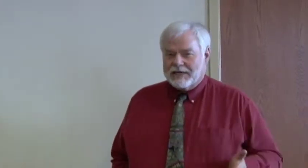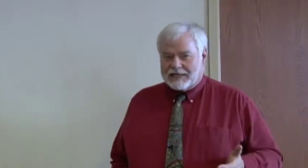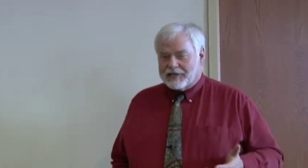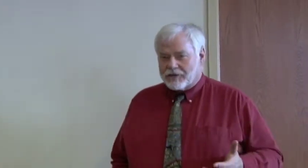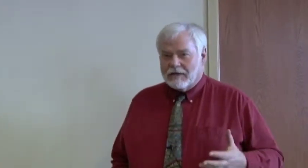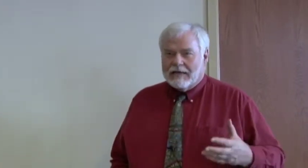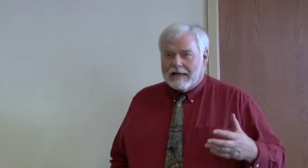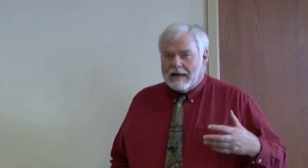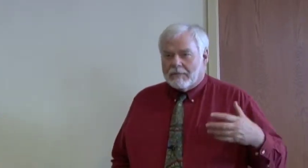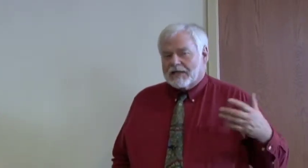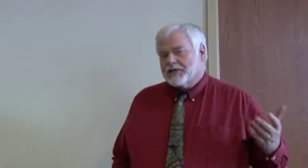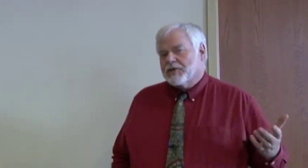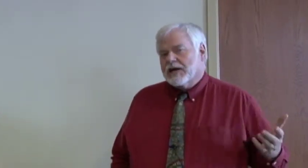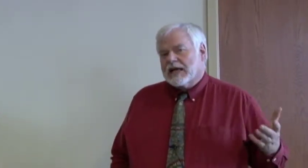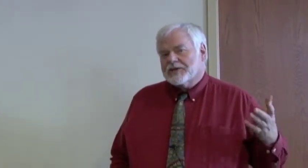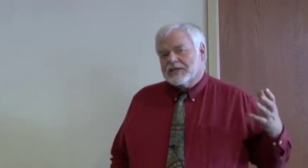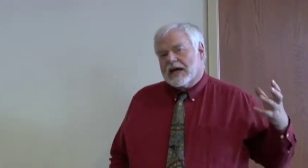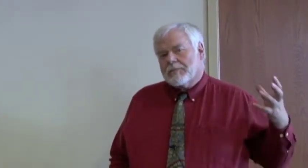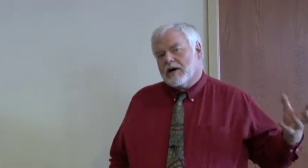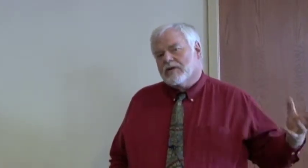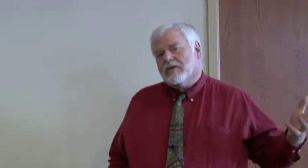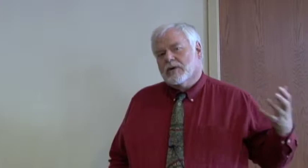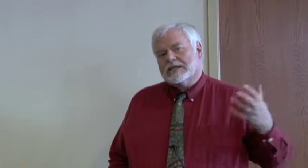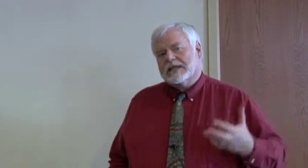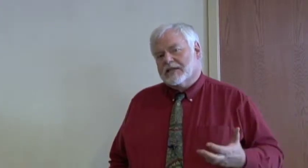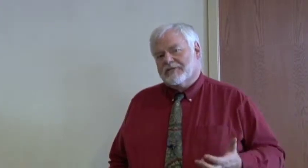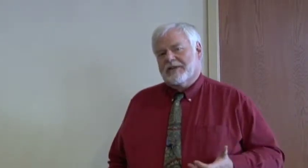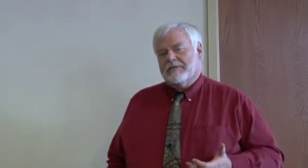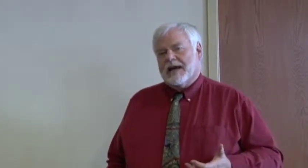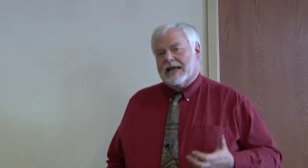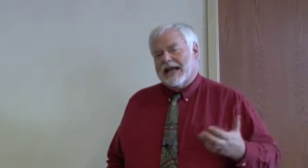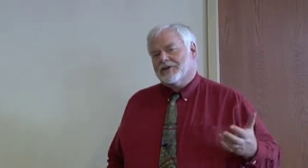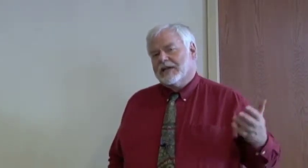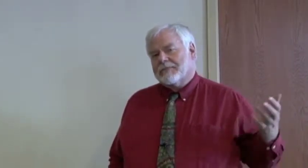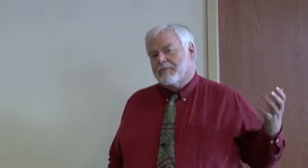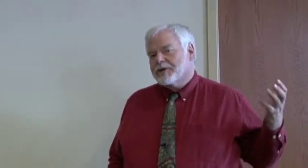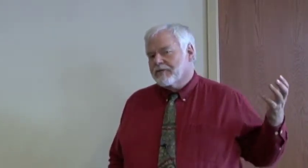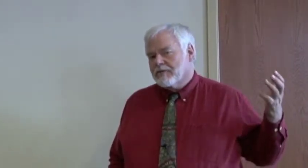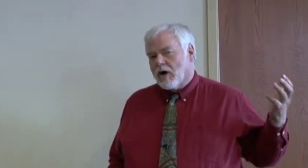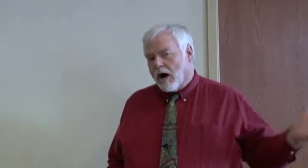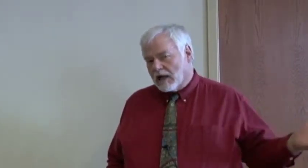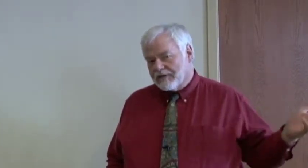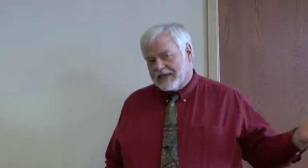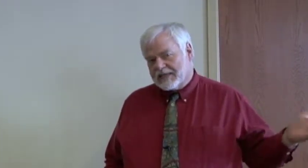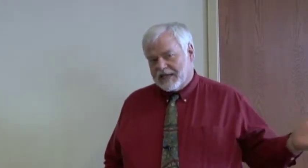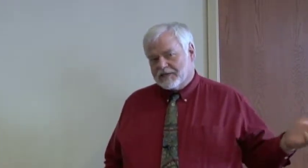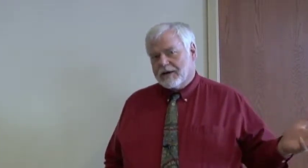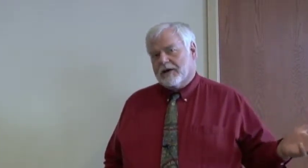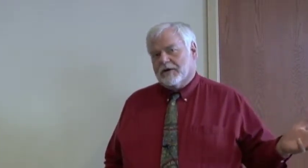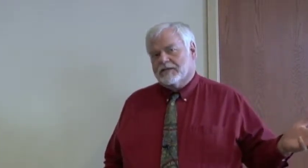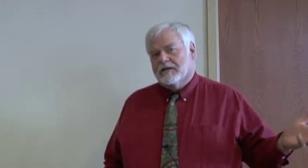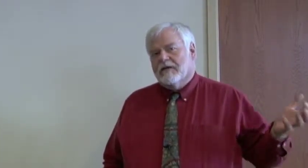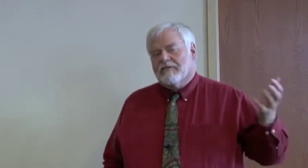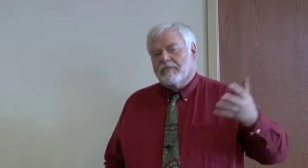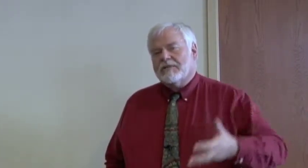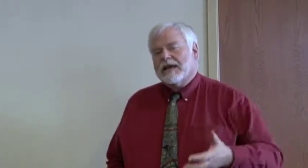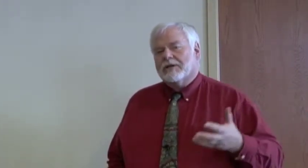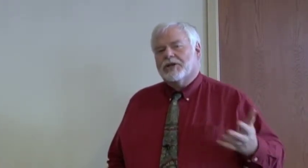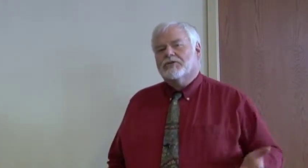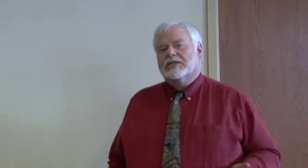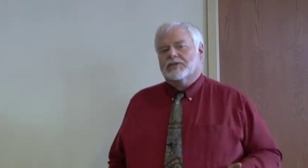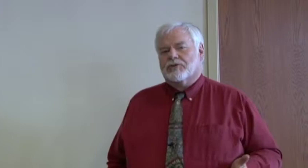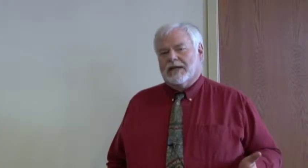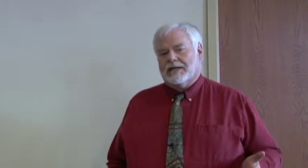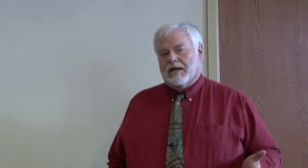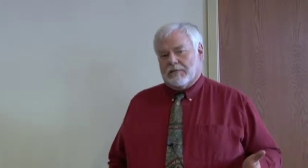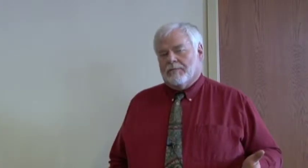she should be a teacher. But then she realized just how powerful it was to get this feedback, and actually got permission from all of these kids' parents for me to be able to